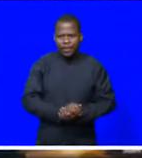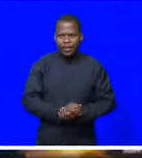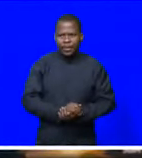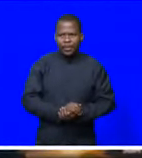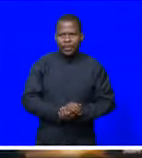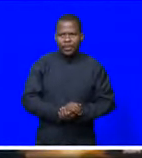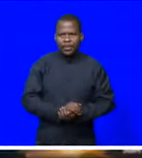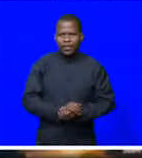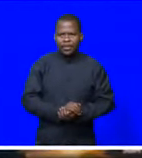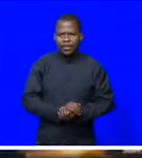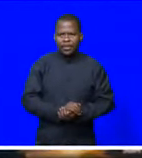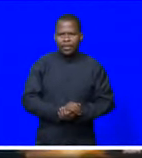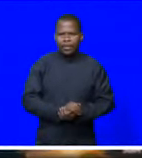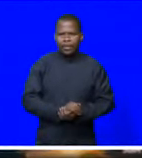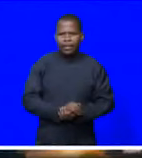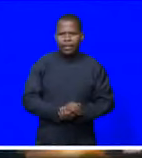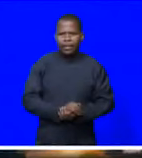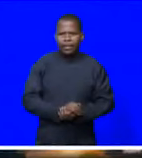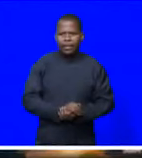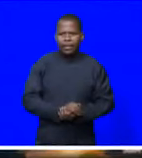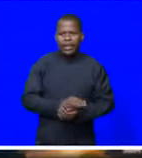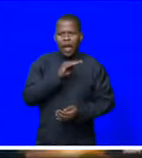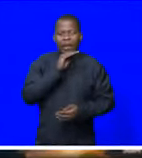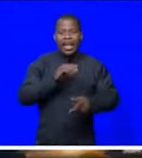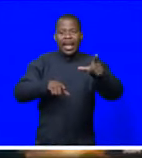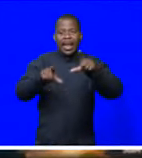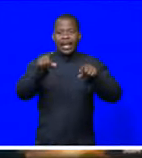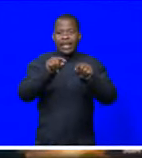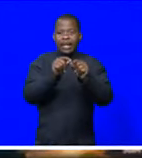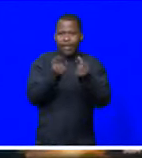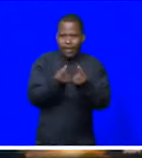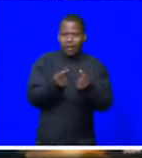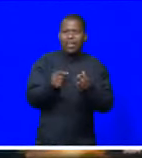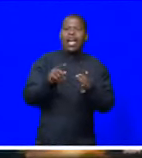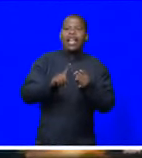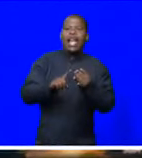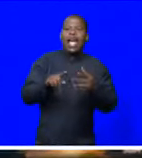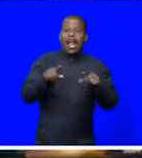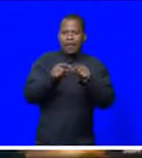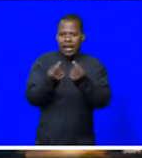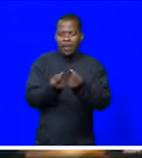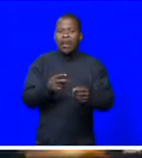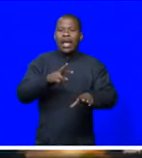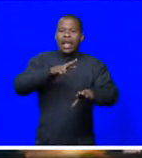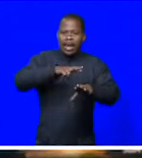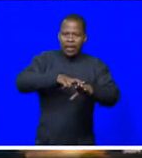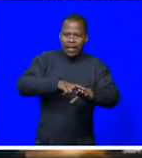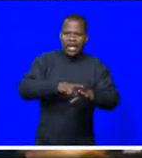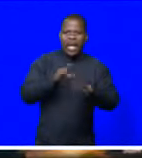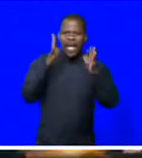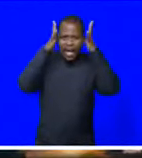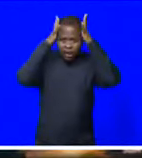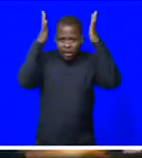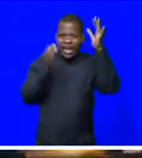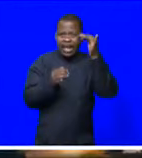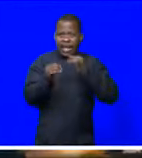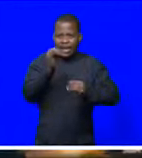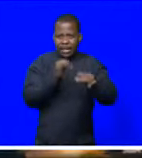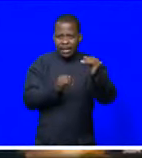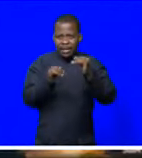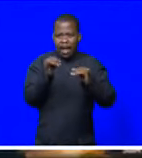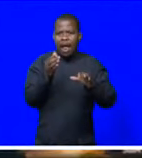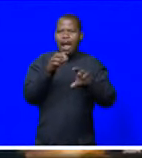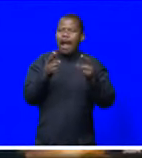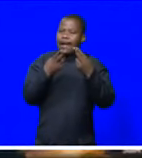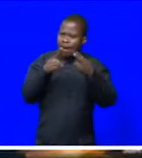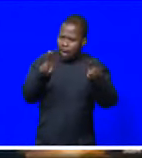should be fixed. This means that the country's national teams and clubs representing Eswatini in CAF tournaments will continue to host CAF